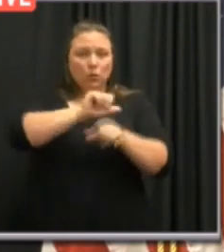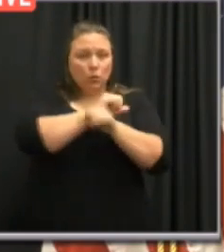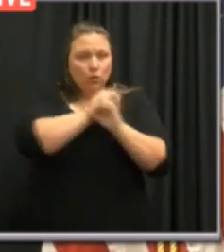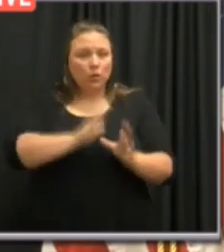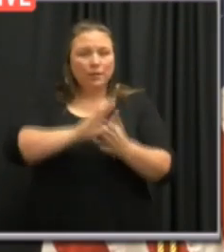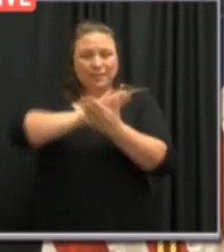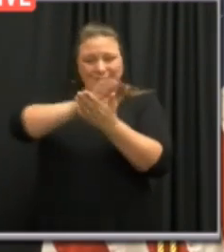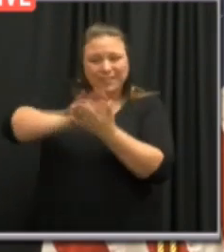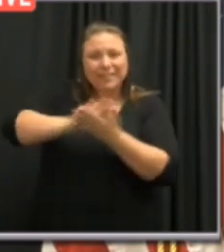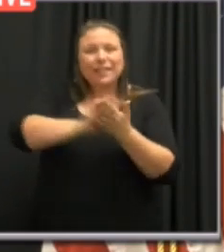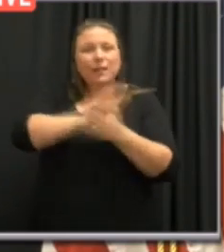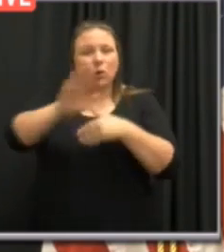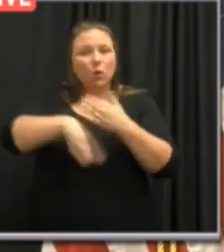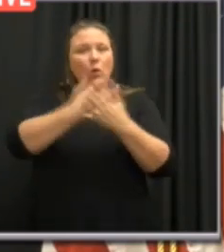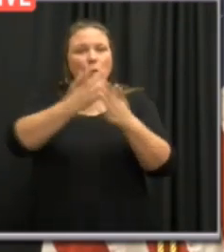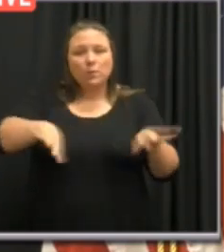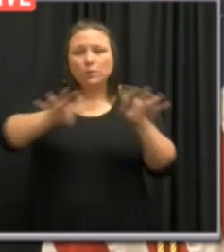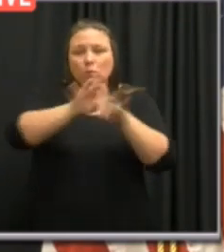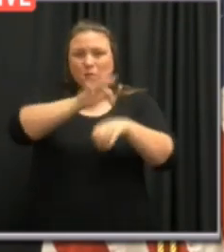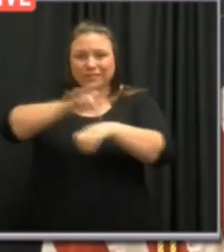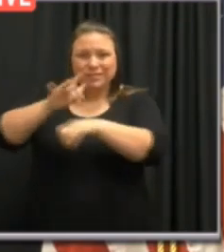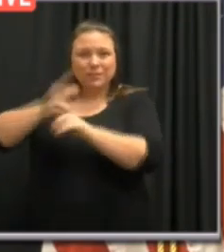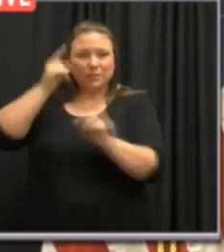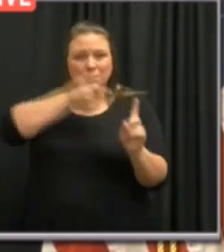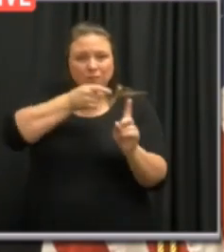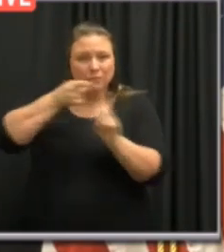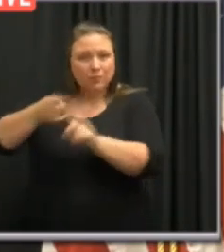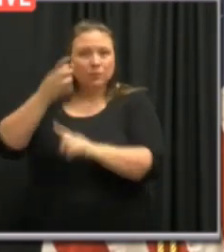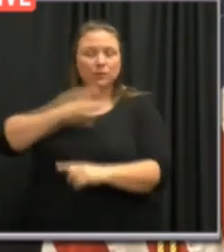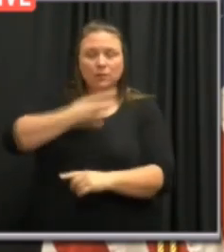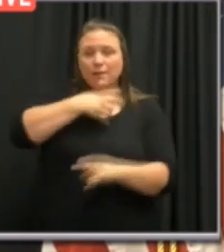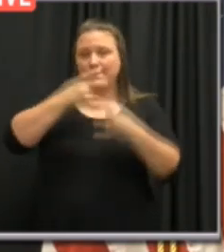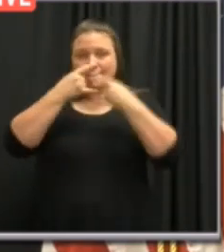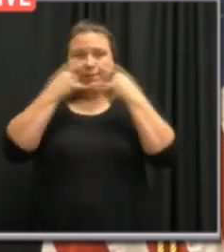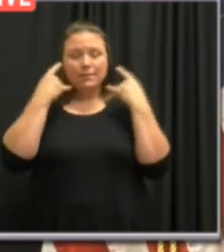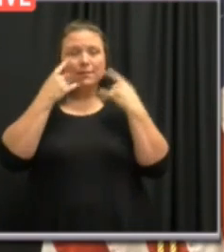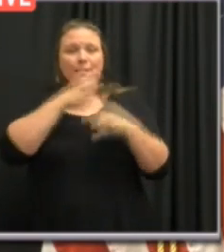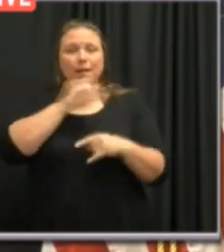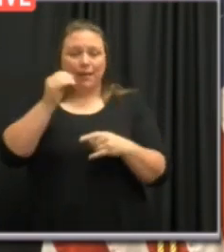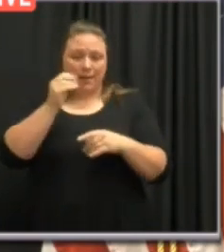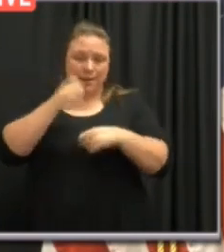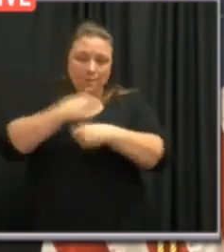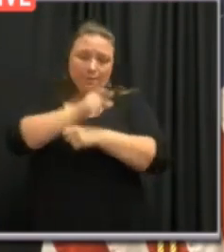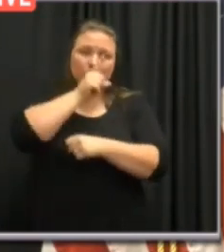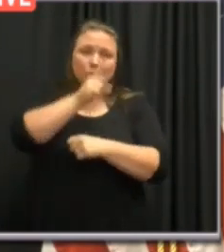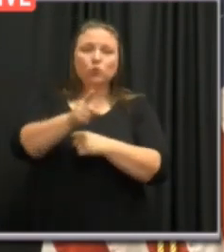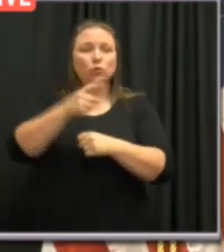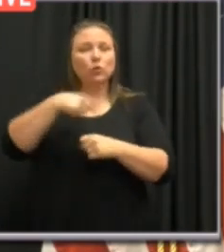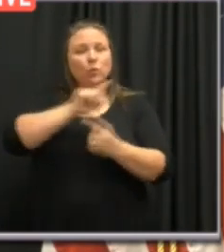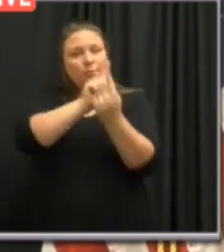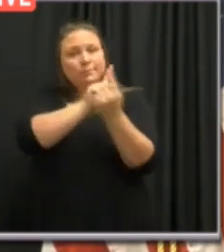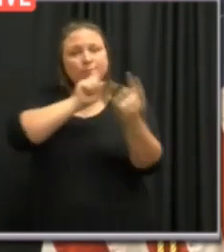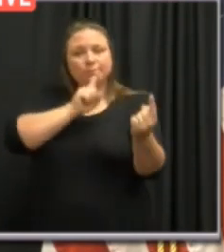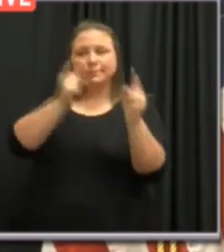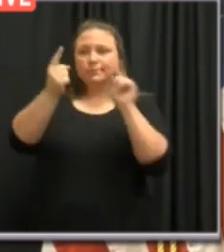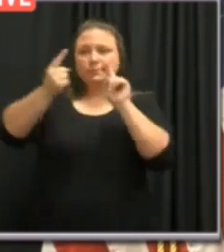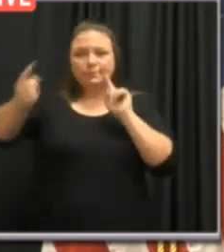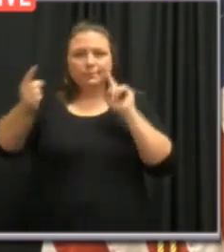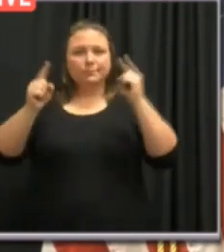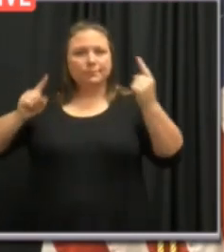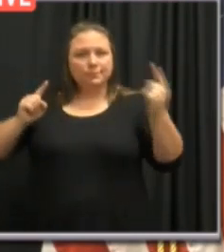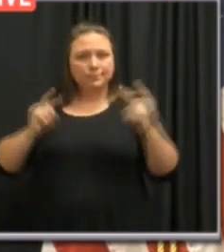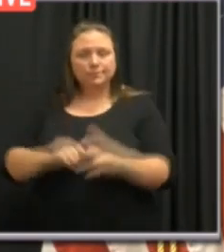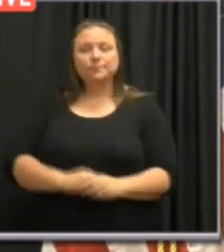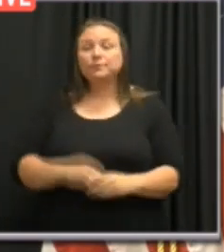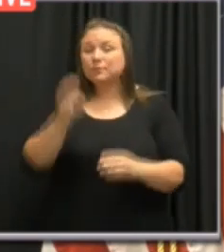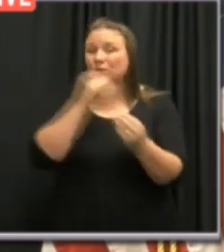critical touch points in the restaurants every hour. We're wearing masks, and we are certainly exercising social distancing. Food